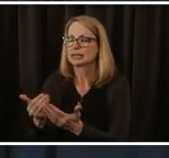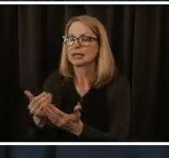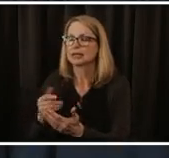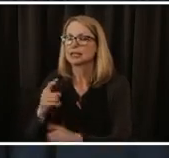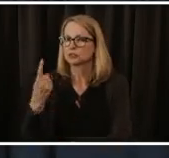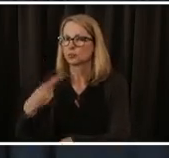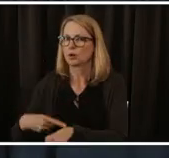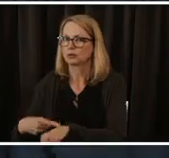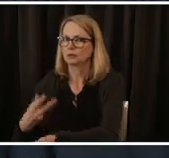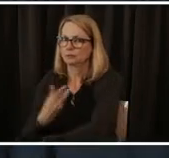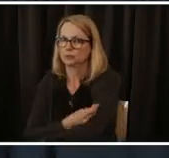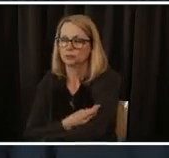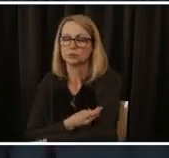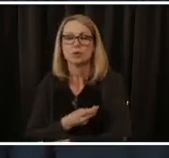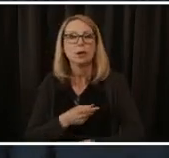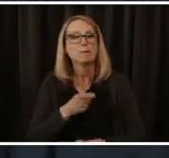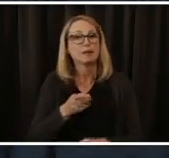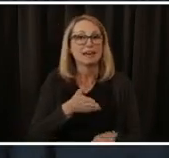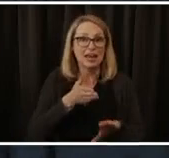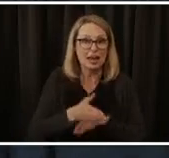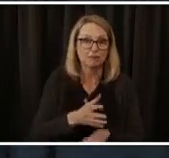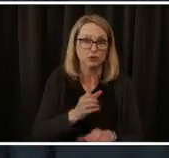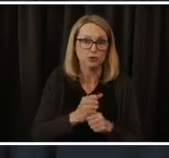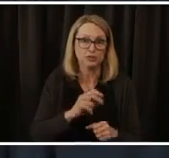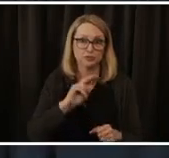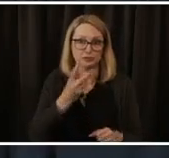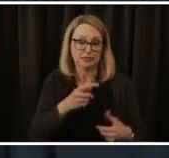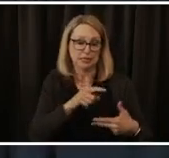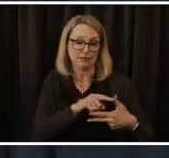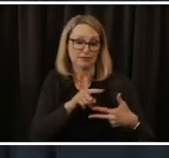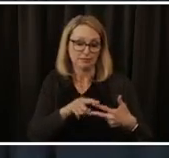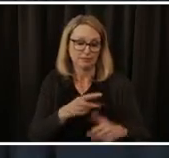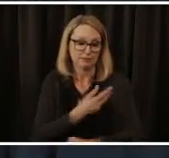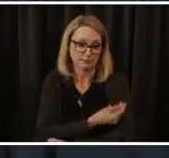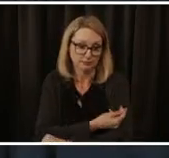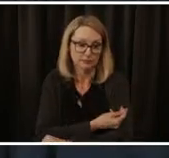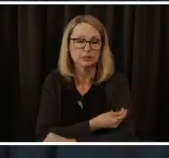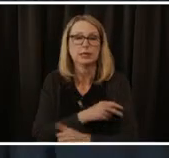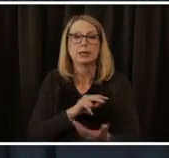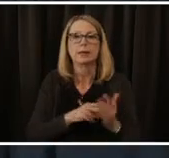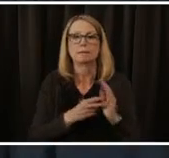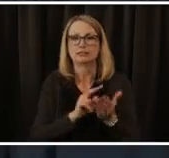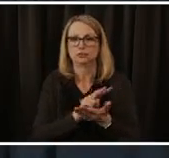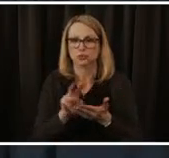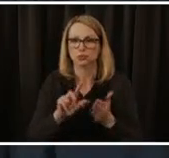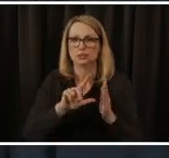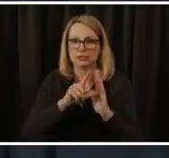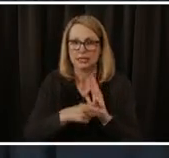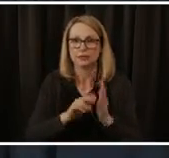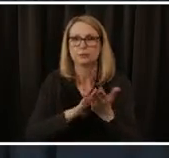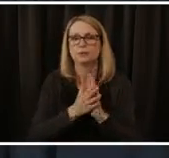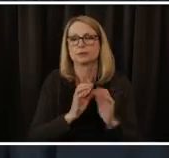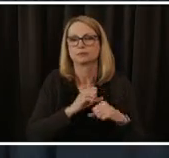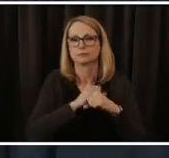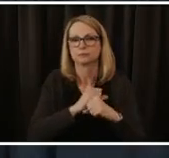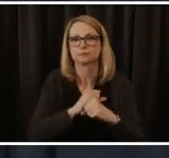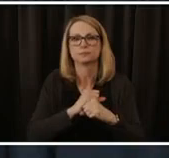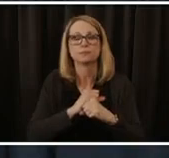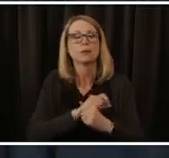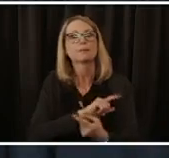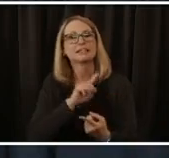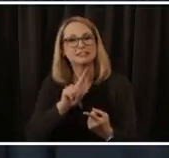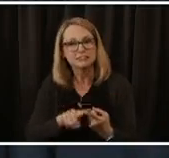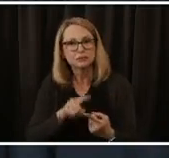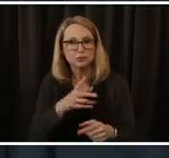are immune, it is very important, more than ever, to wear a mask, avoid gathering with others who are unvaccinated.